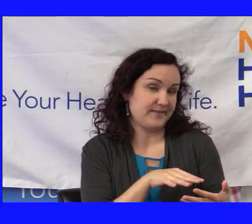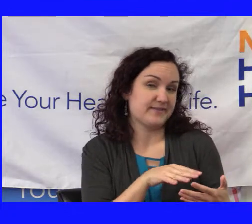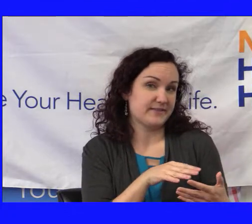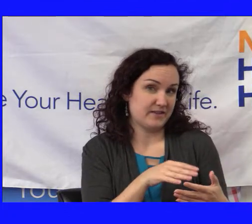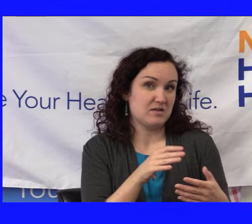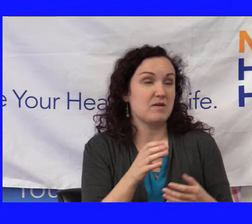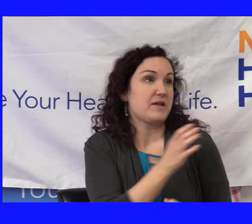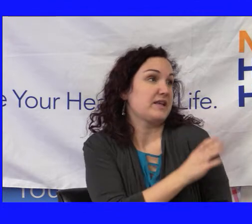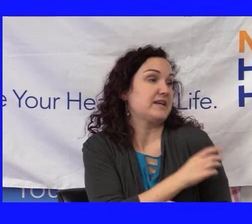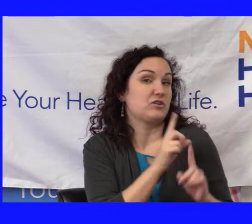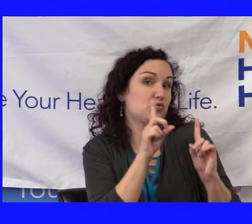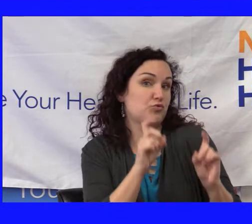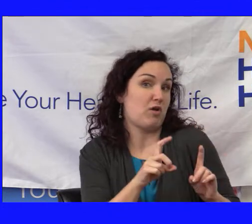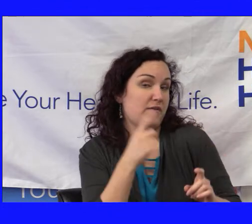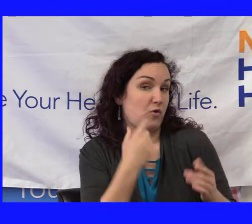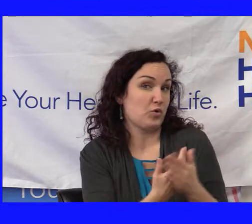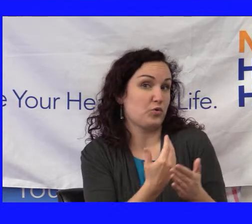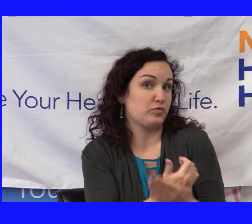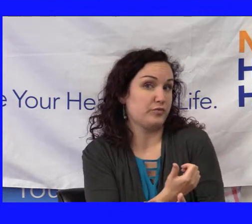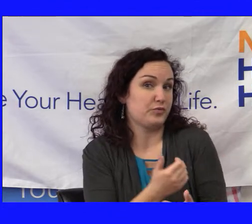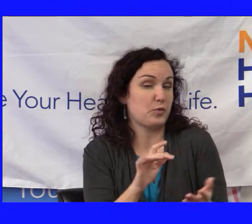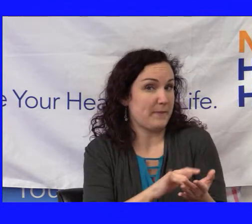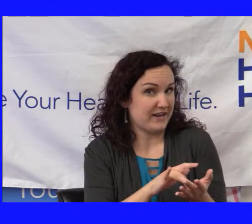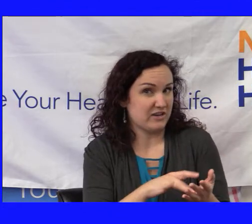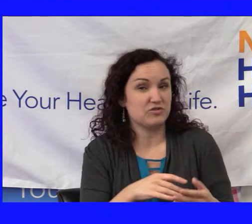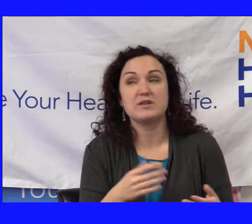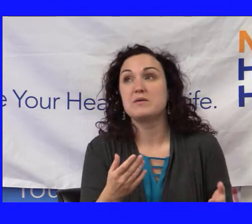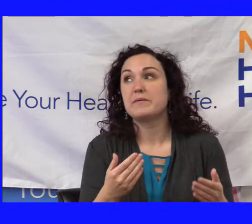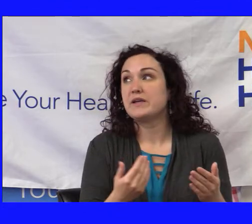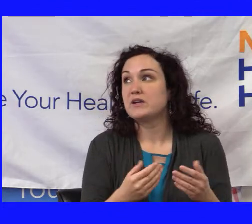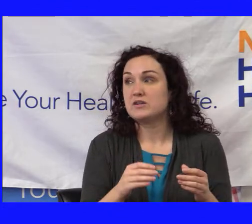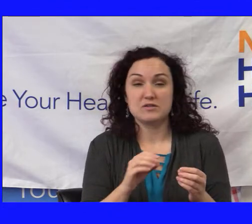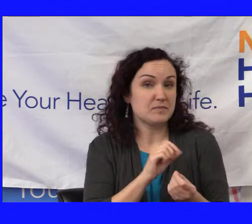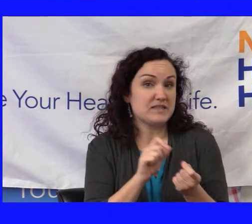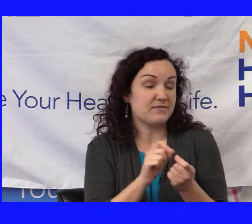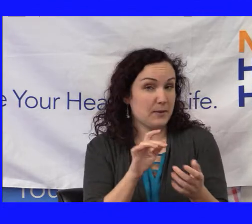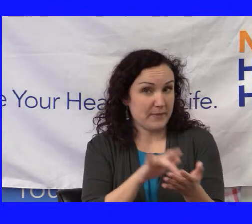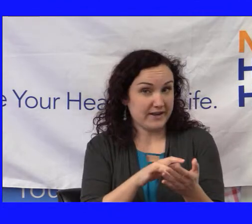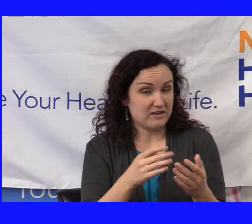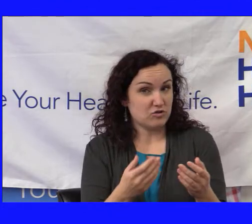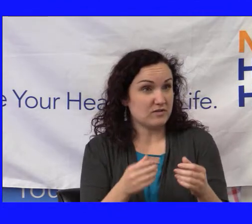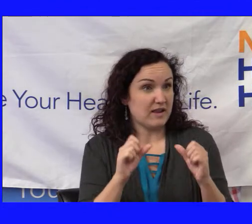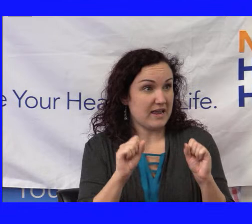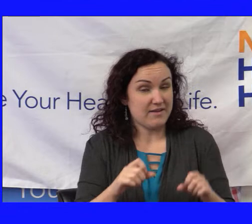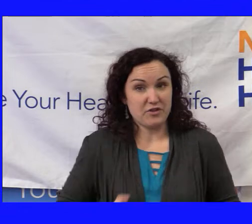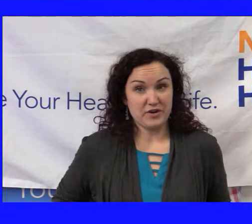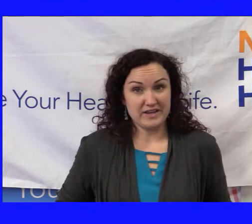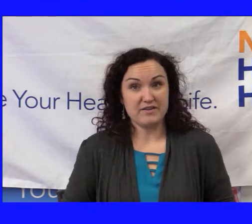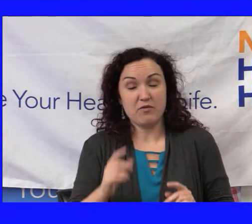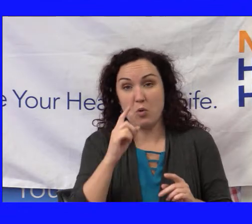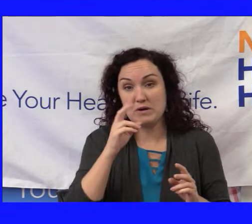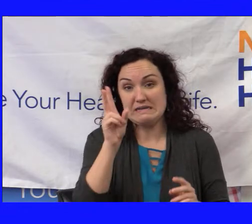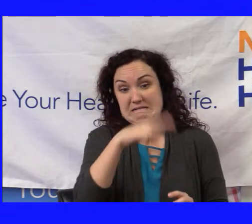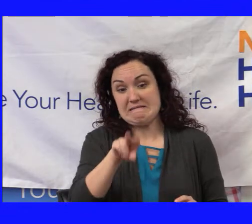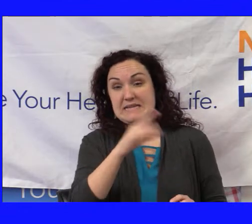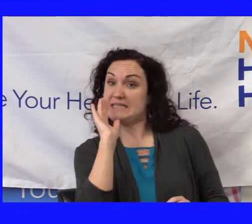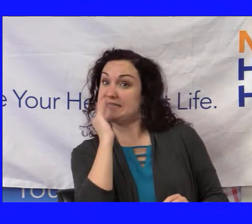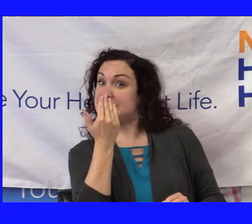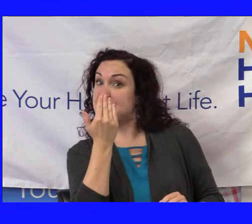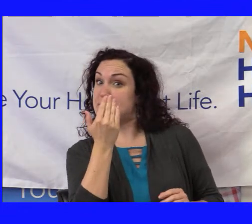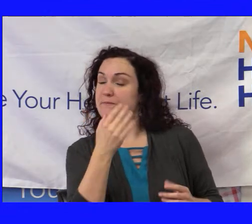clinical trial. There might be certain medications they'd be allowed to continue if their kidney function was artificially healthier or looked healthier than if they were